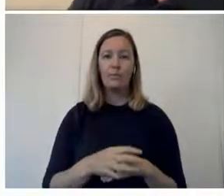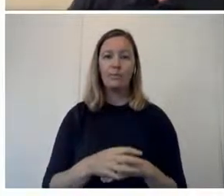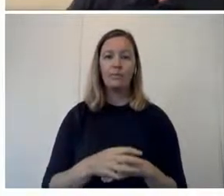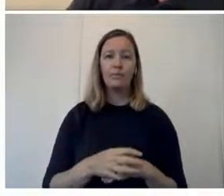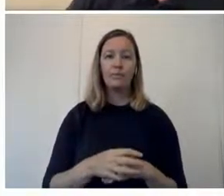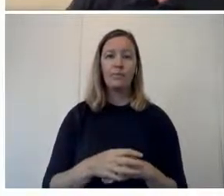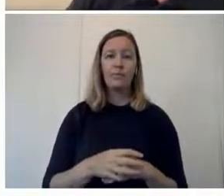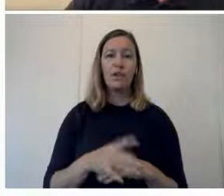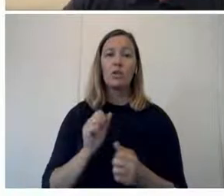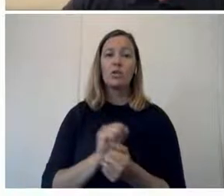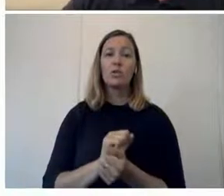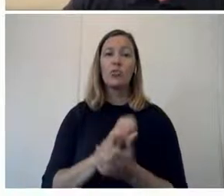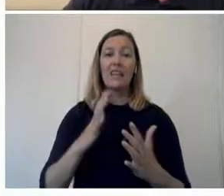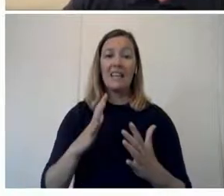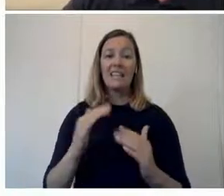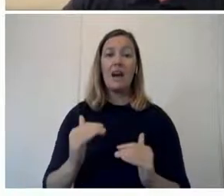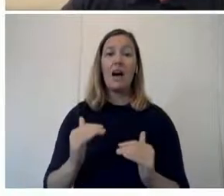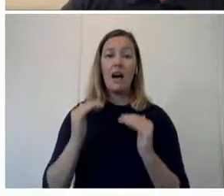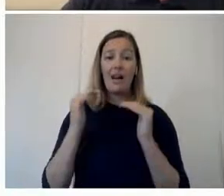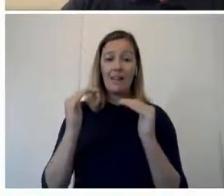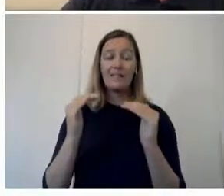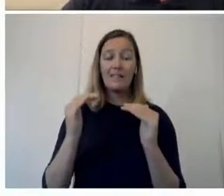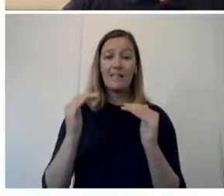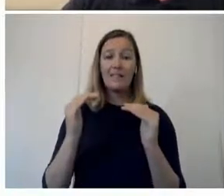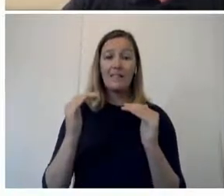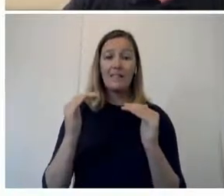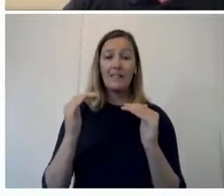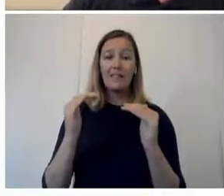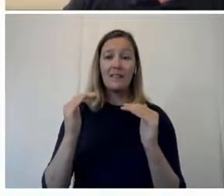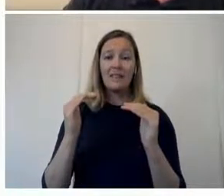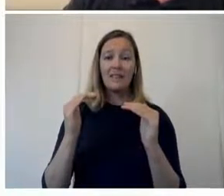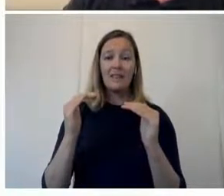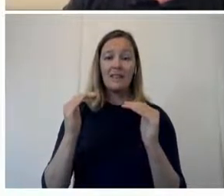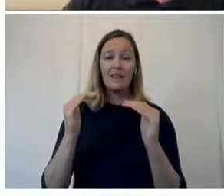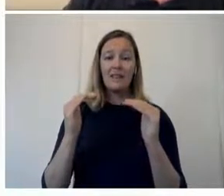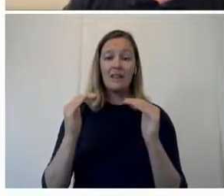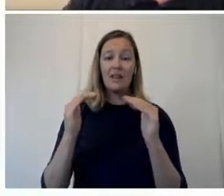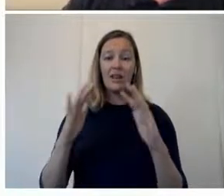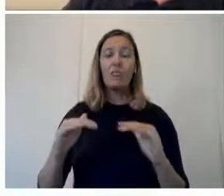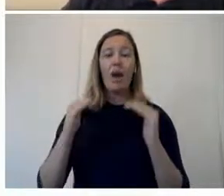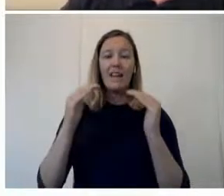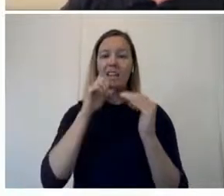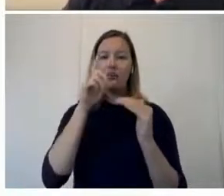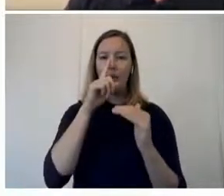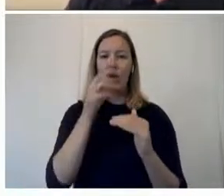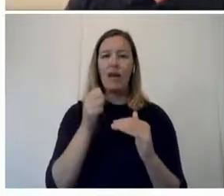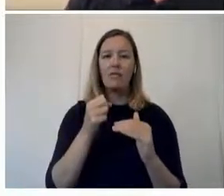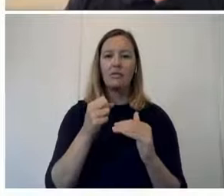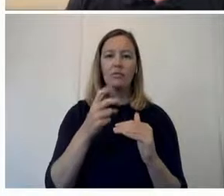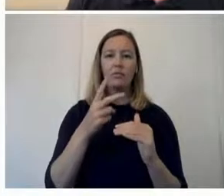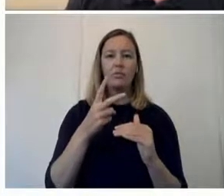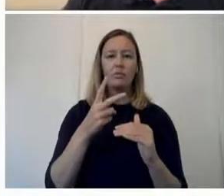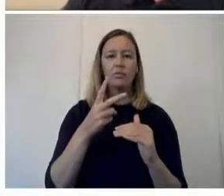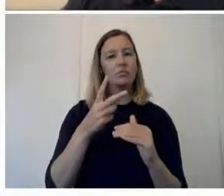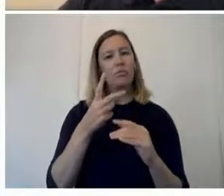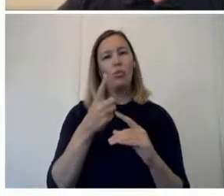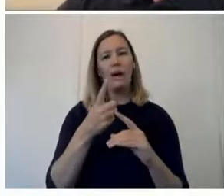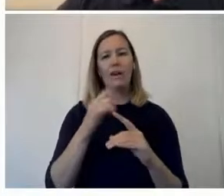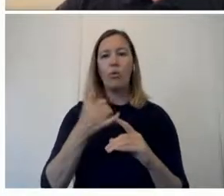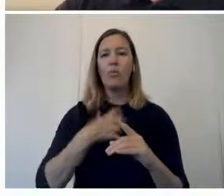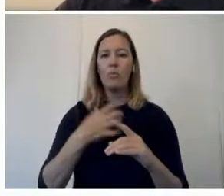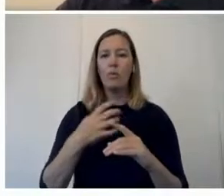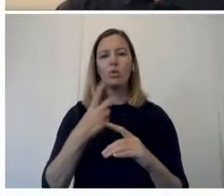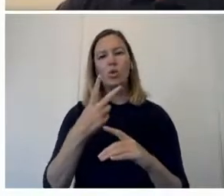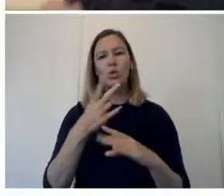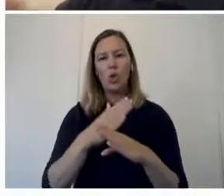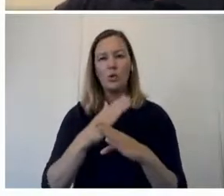release is highest among people who have more than one part-time job. So if people have got two jobs or three